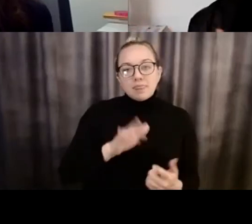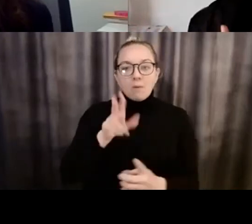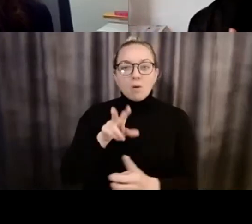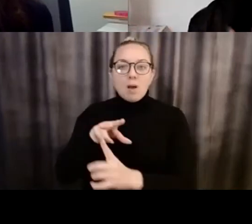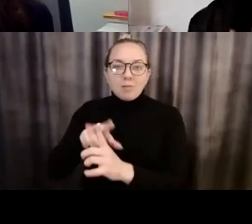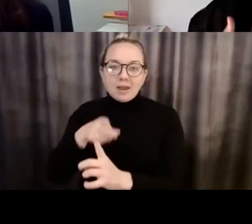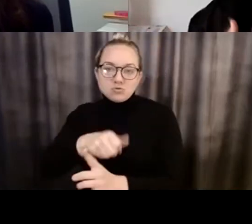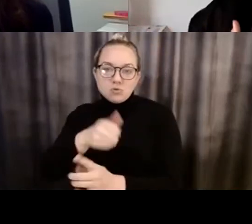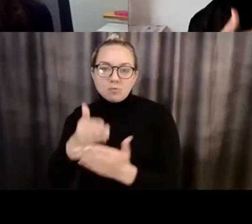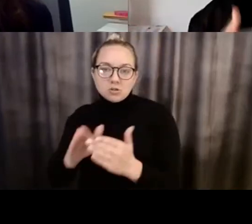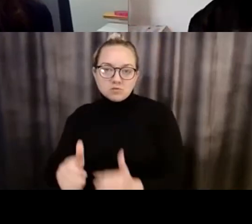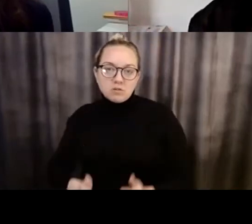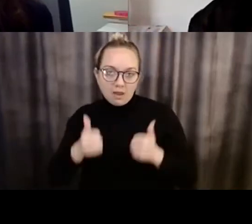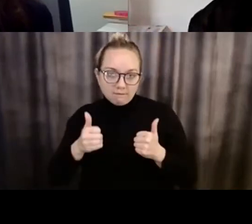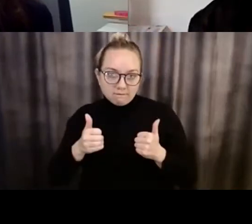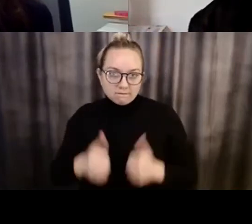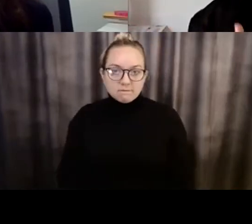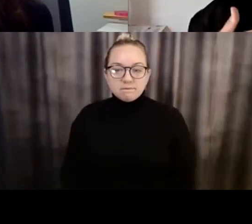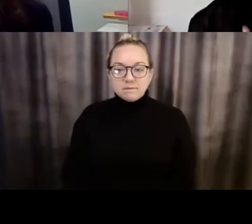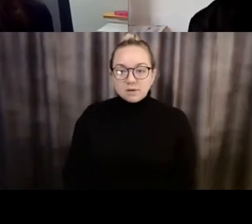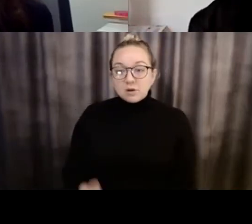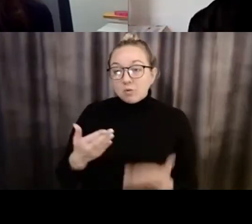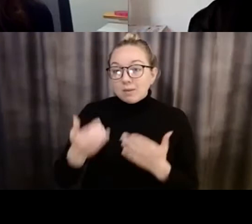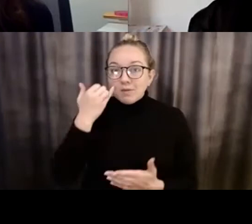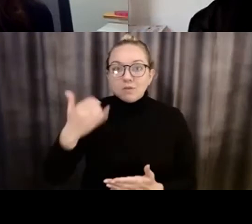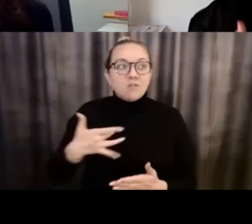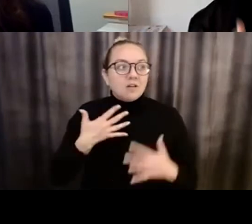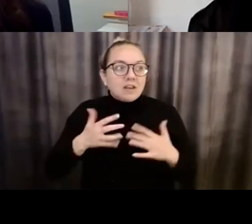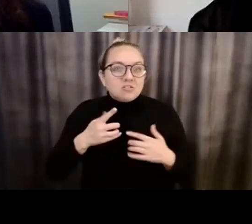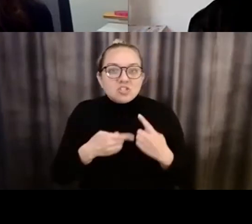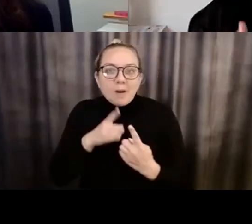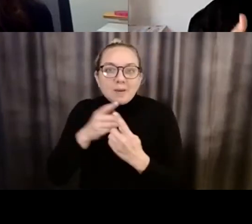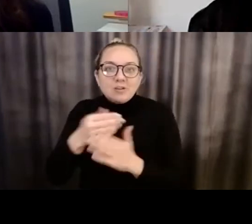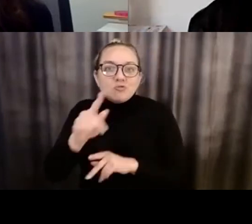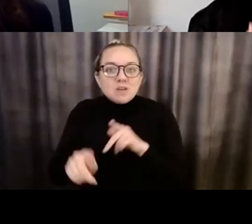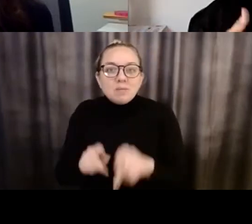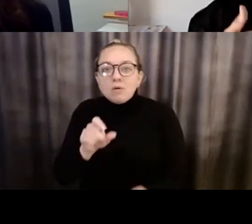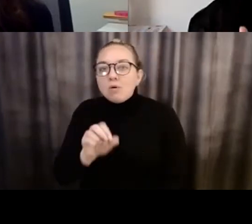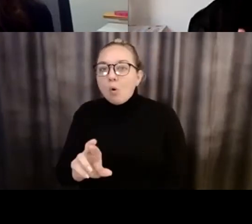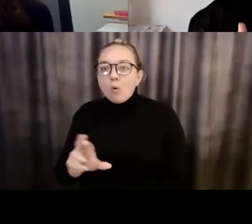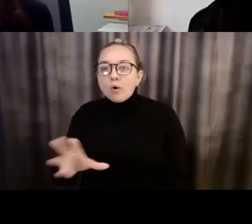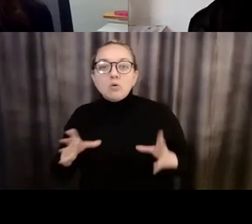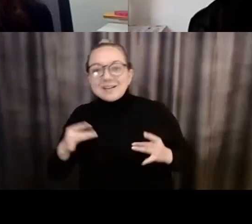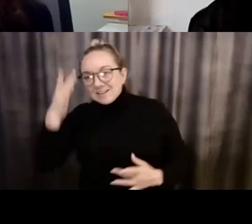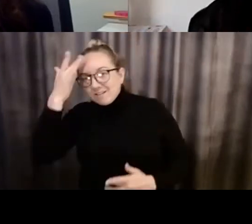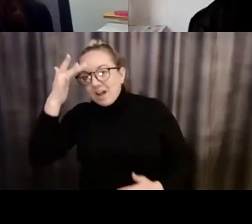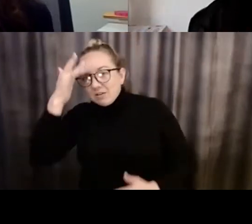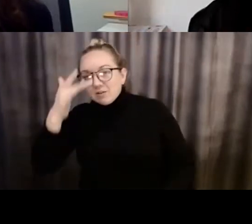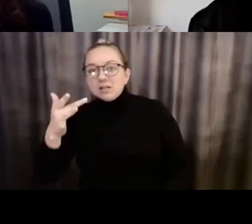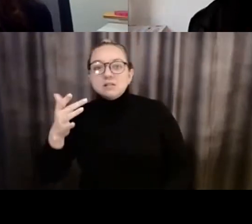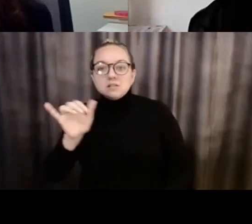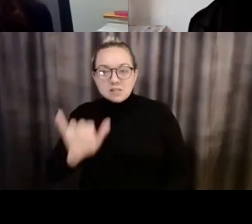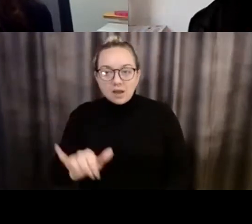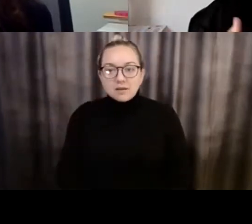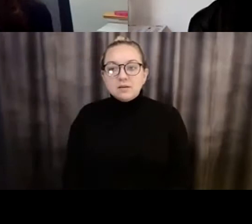They're transferable to anxiety about meeting people. They're transferable to anxiety about catching a virus, about different things.